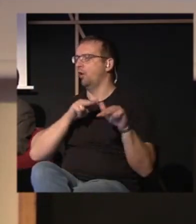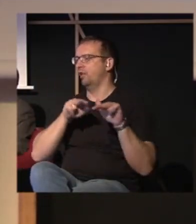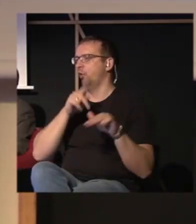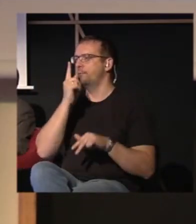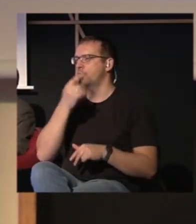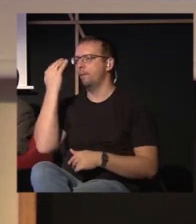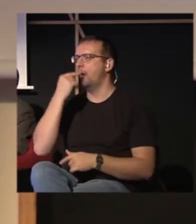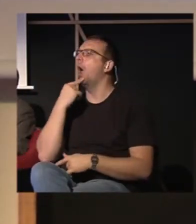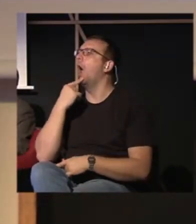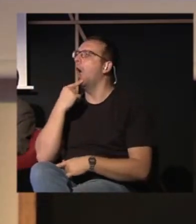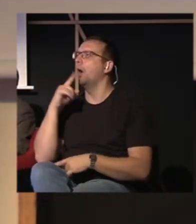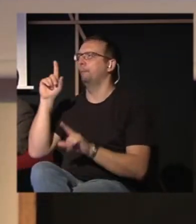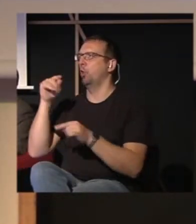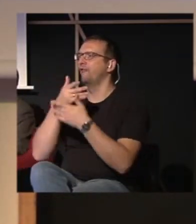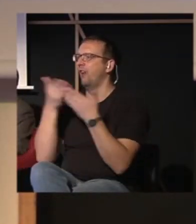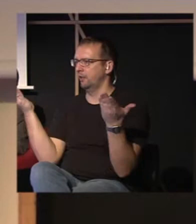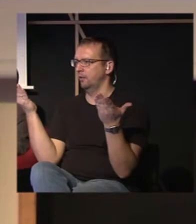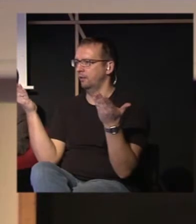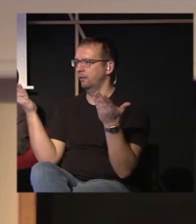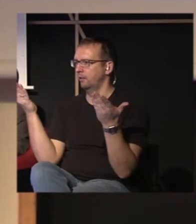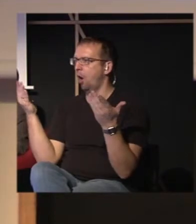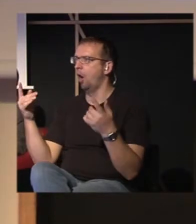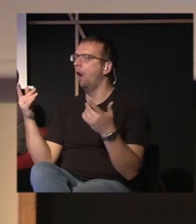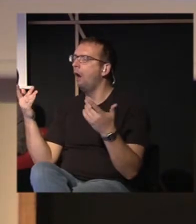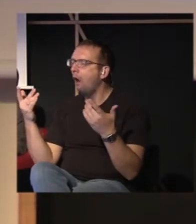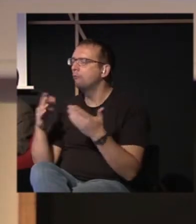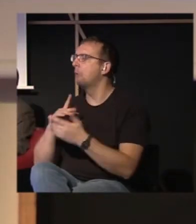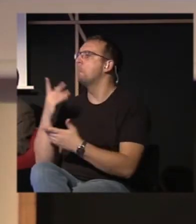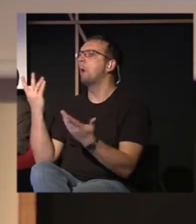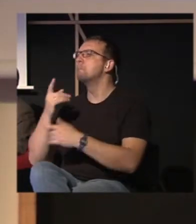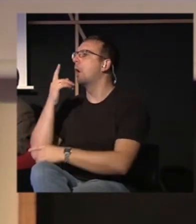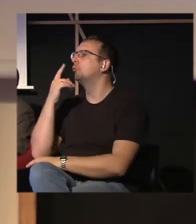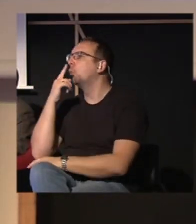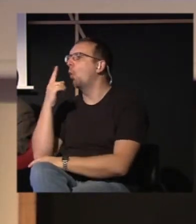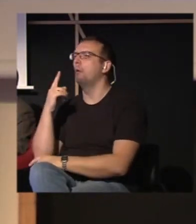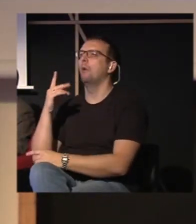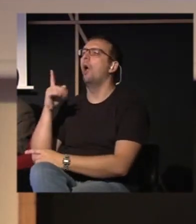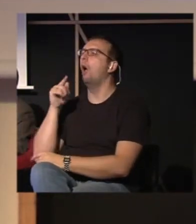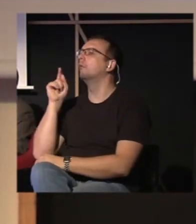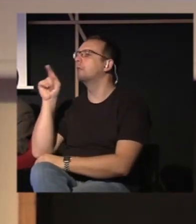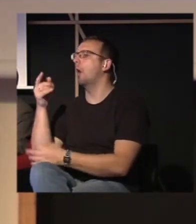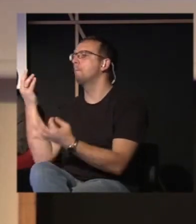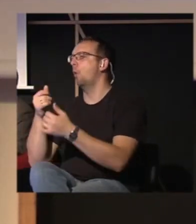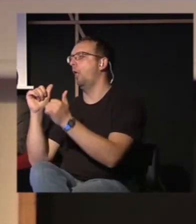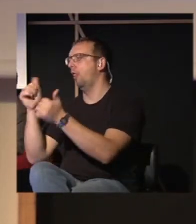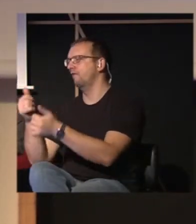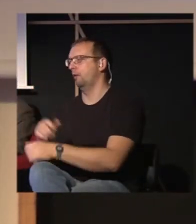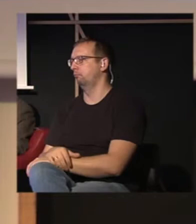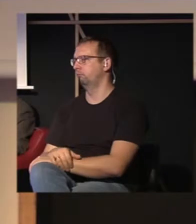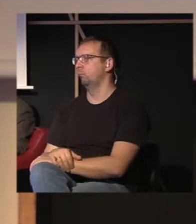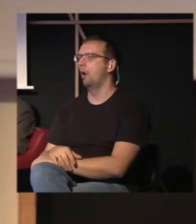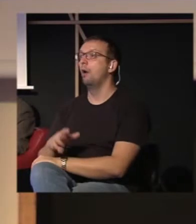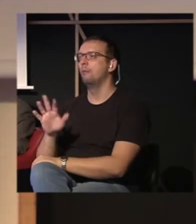the colleagues, including being shoved into a taxi once, it means that it's fine and I can go